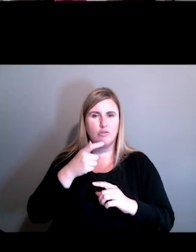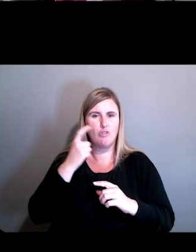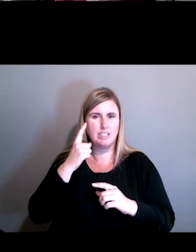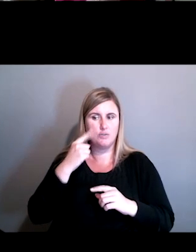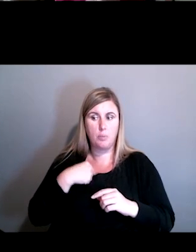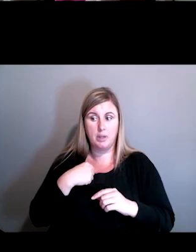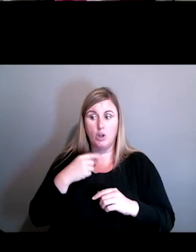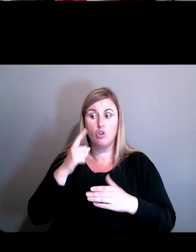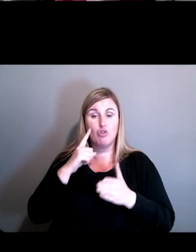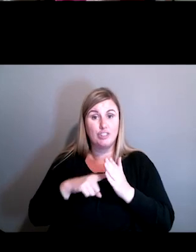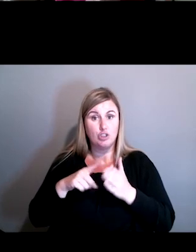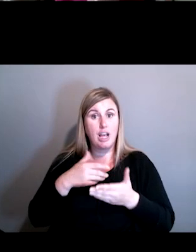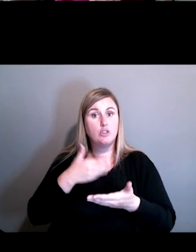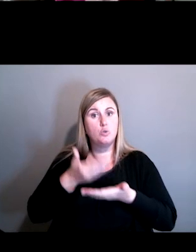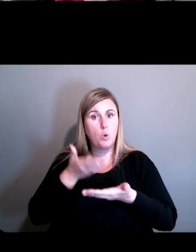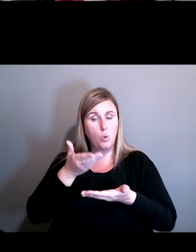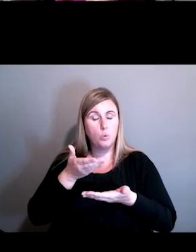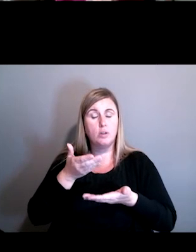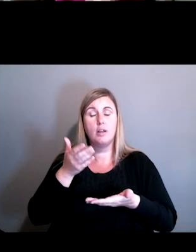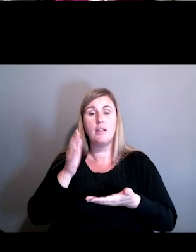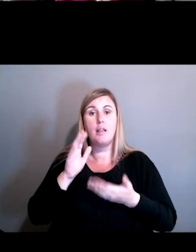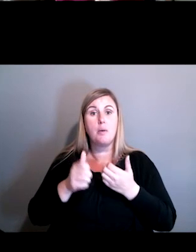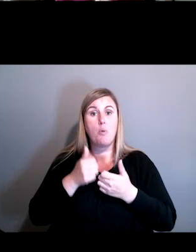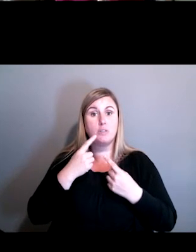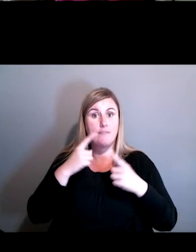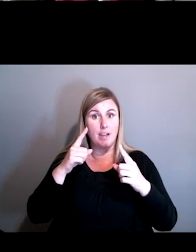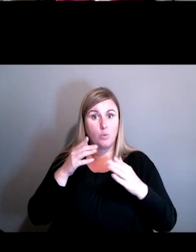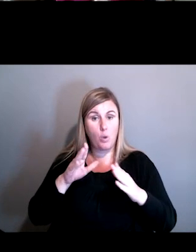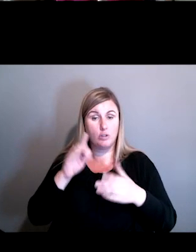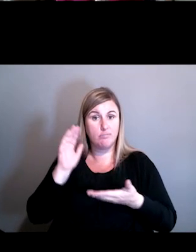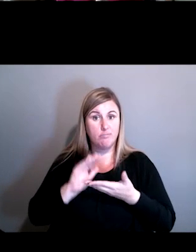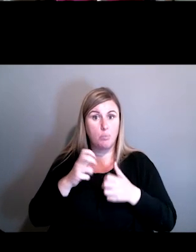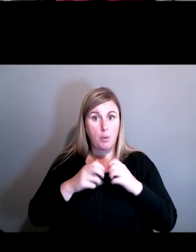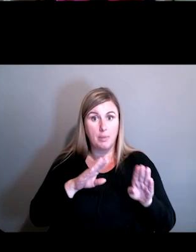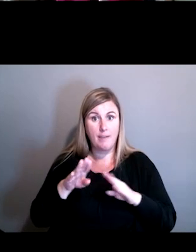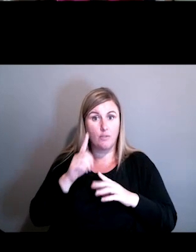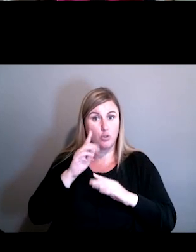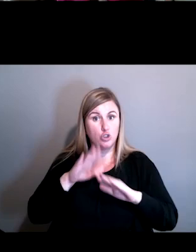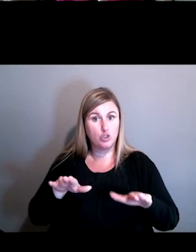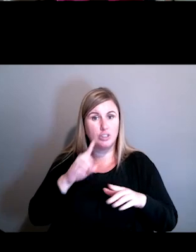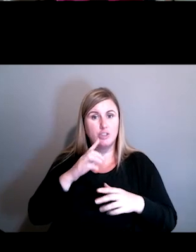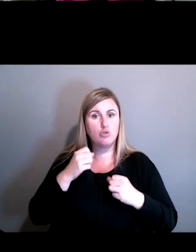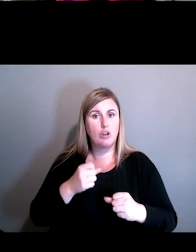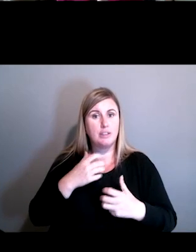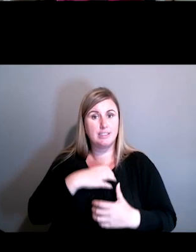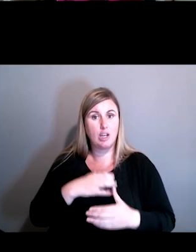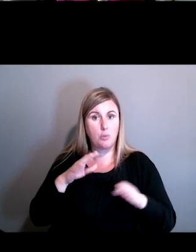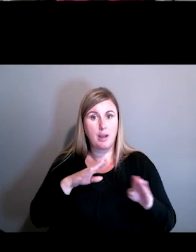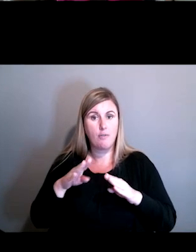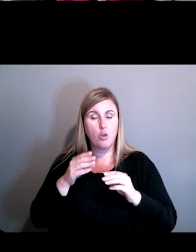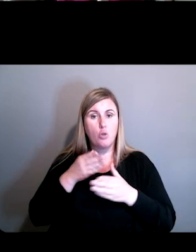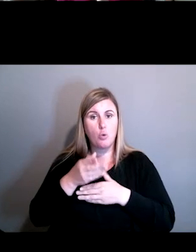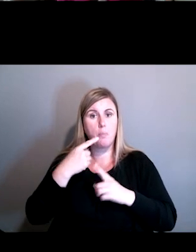effective way to reduce problem behavior in children is to strengthen desirable behaviors through positive reinforcement rather than trying to